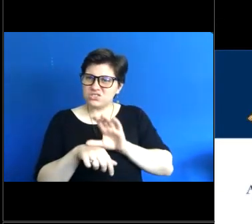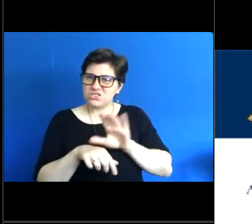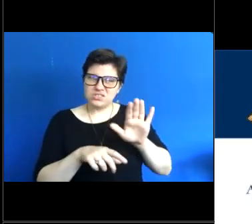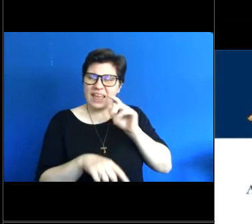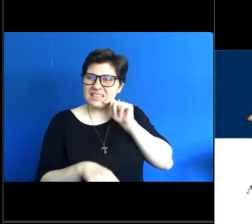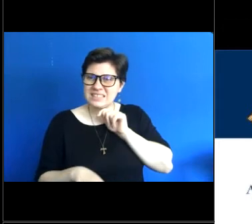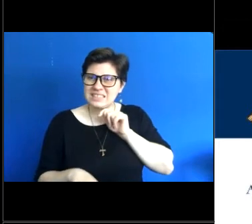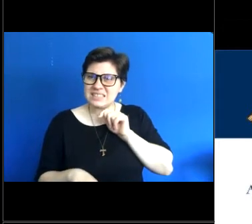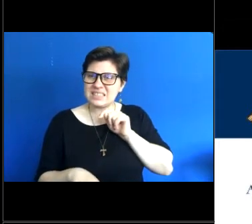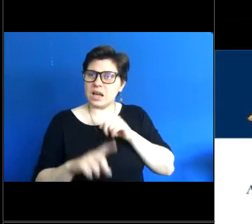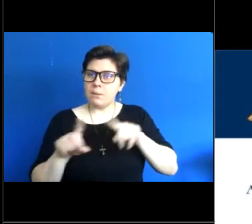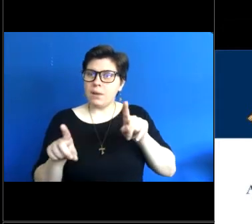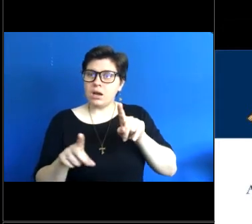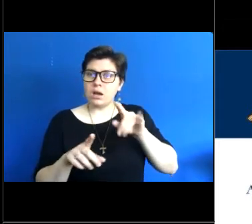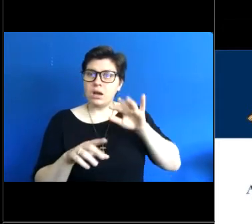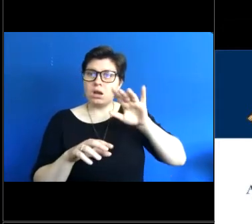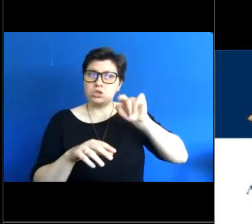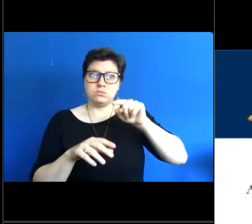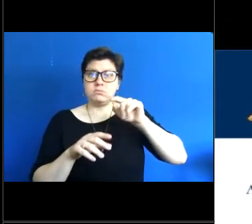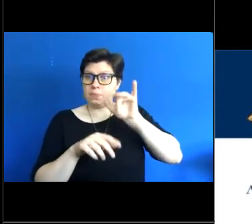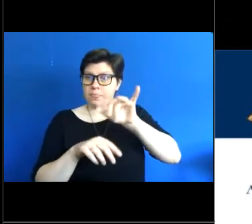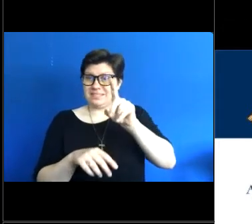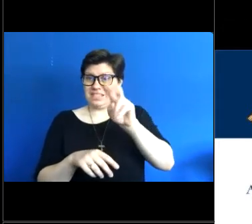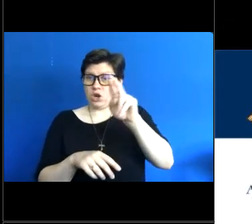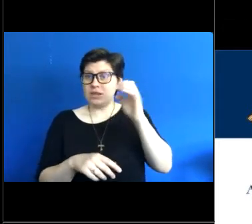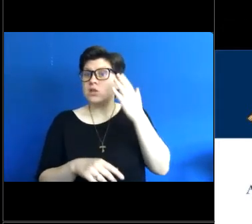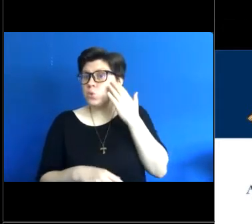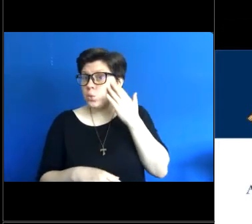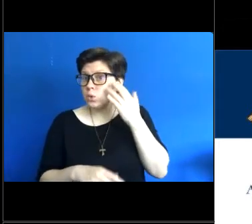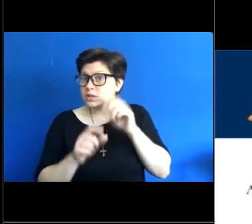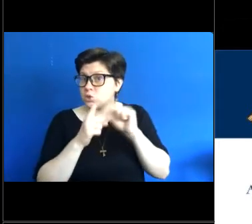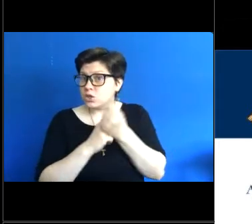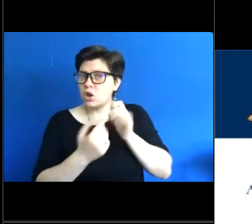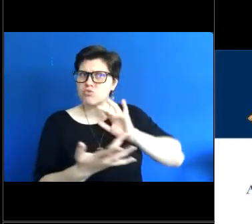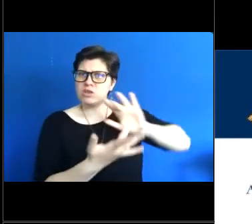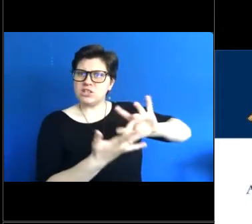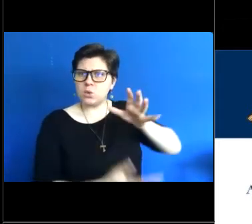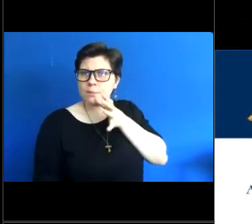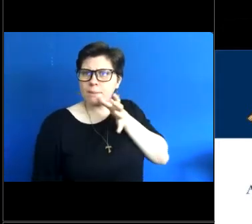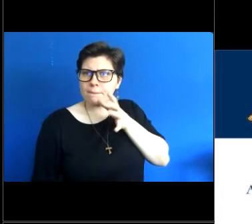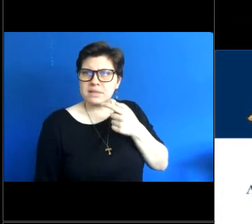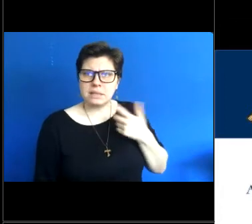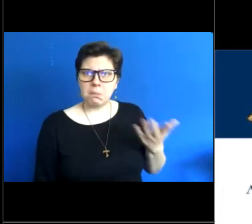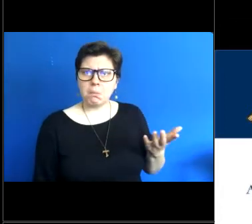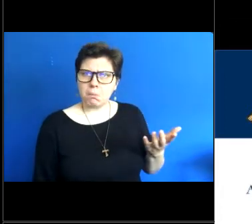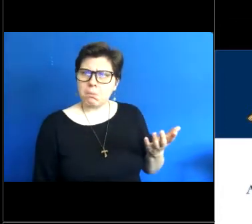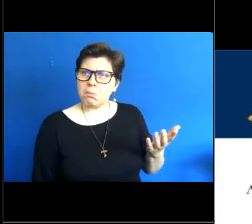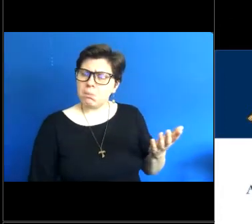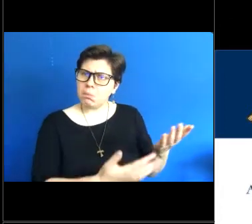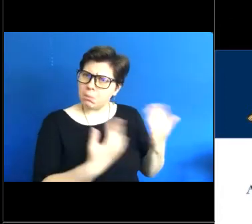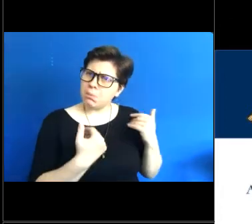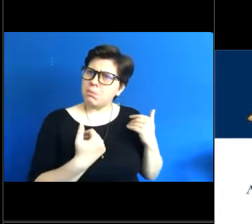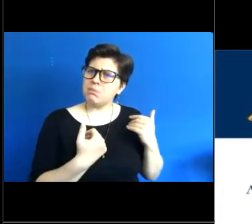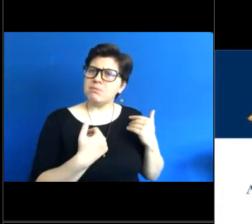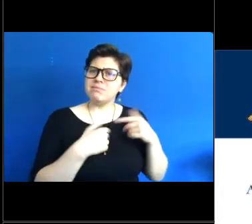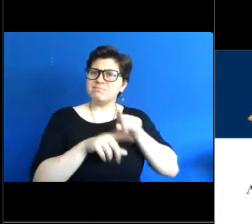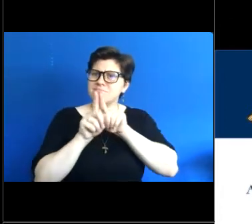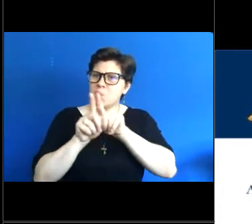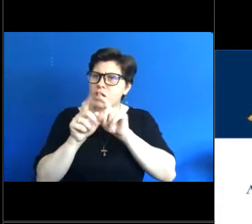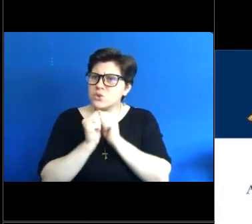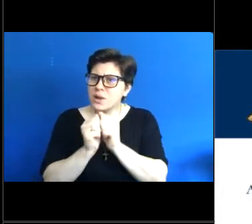but she knew the situation, and she reached out to that mom and said, let's walk together. Let's figure